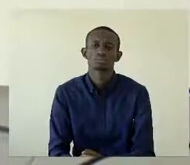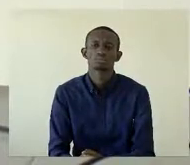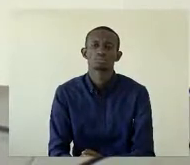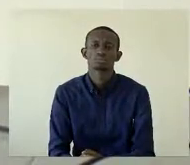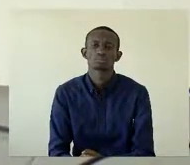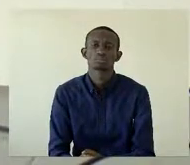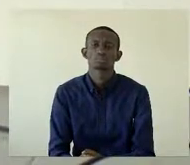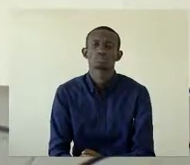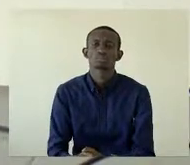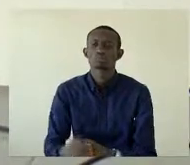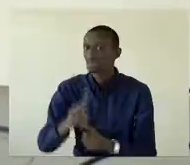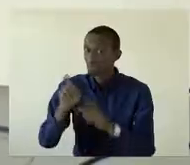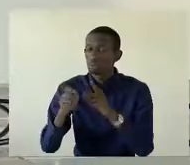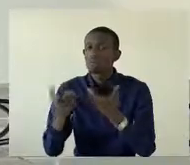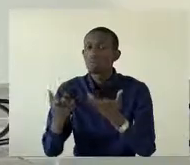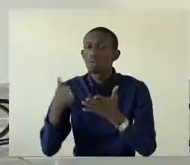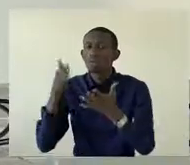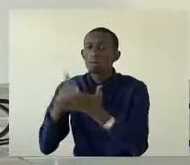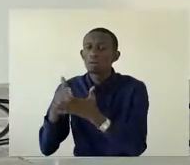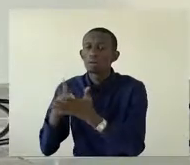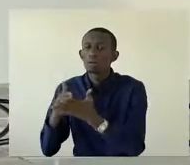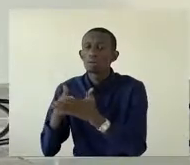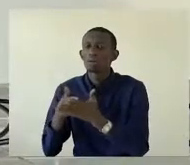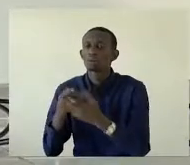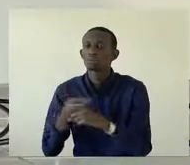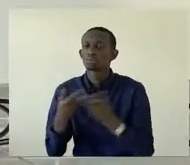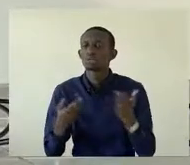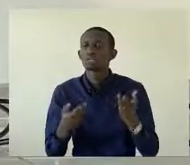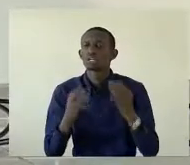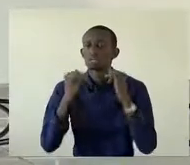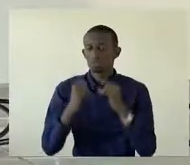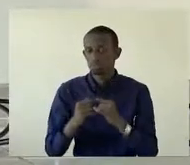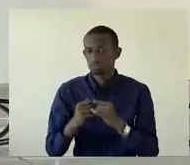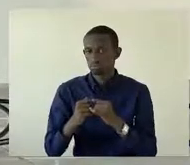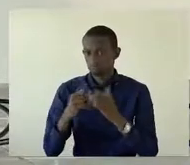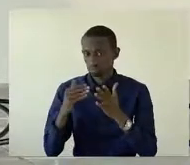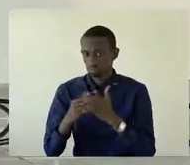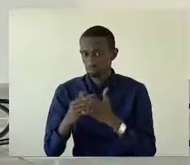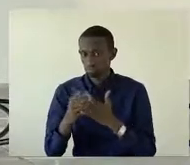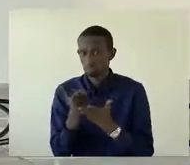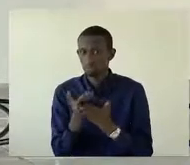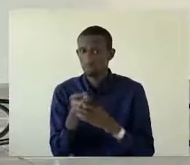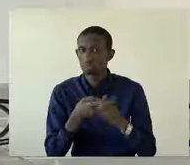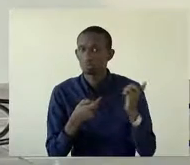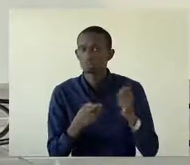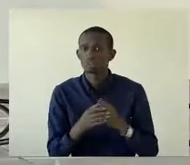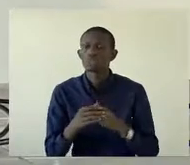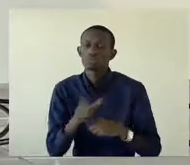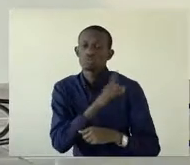When shall you stop asking from it? And if you're asking from it, are you giving it a chance to have a breather?